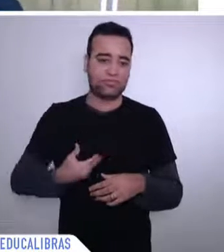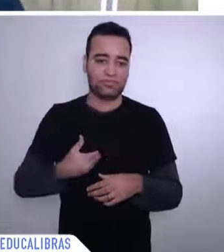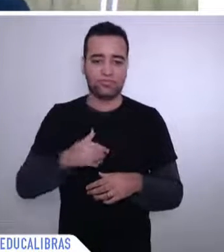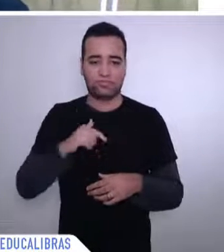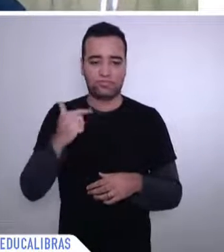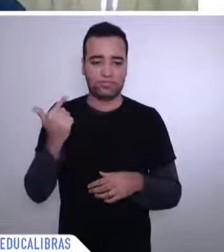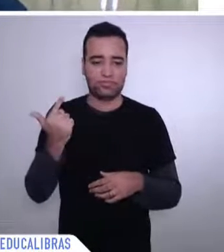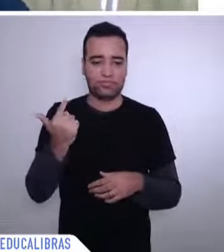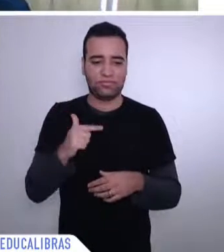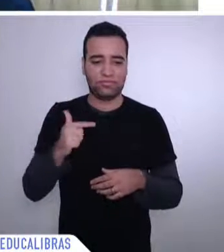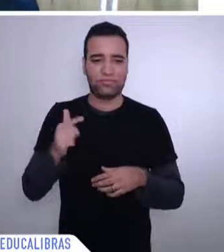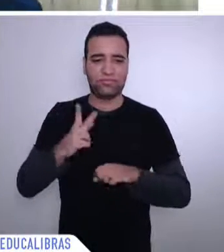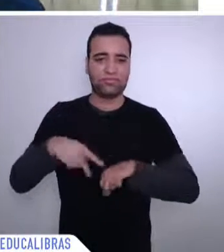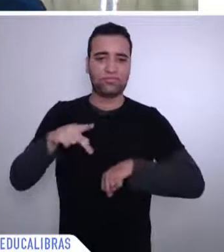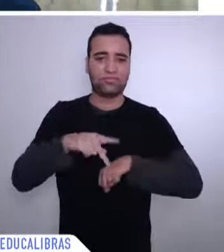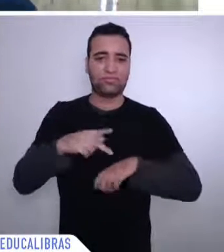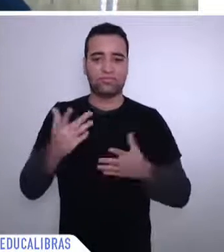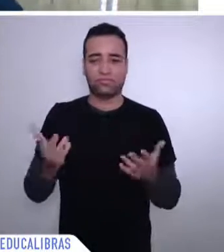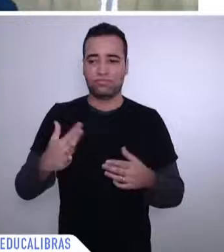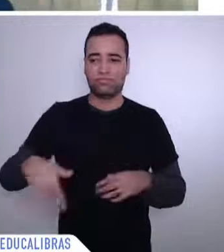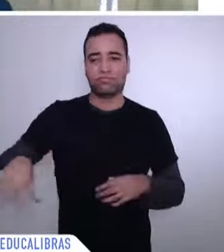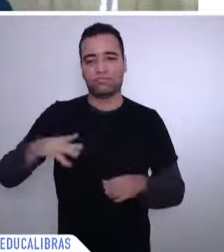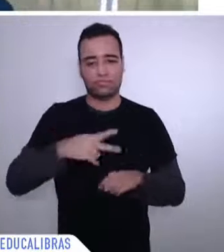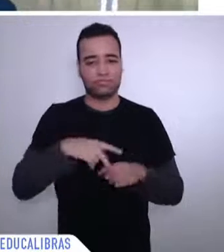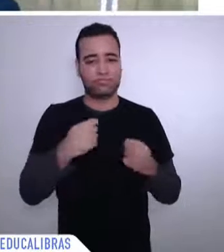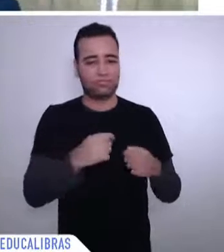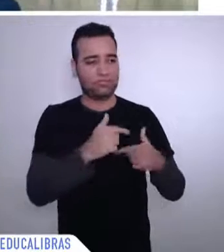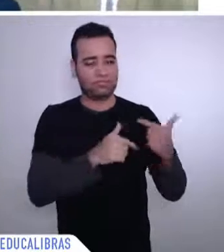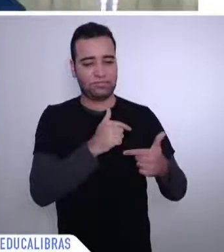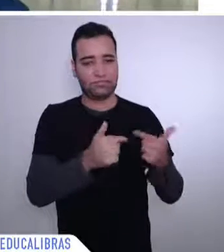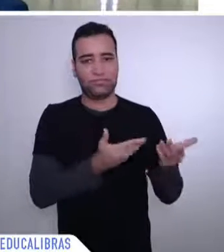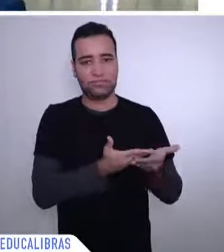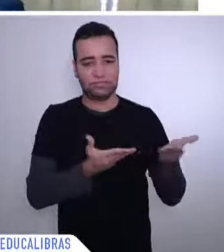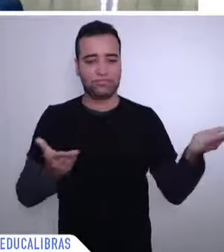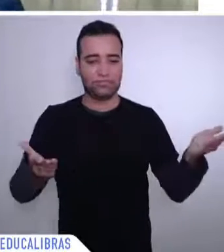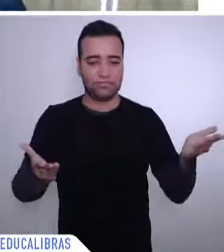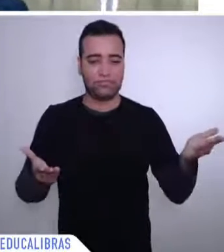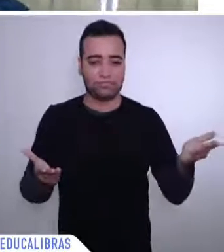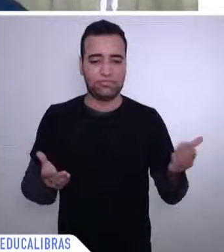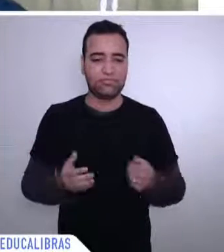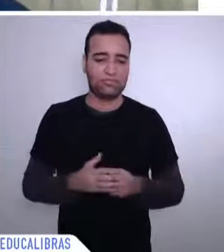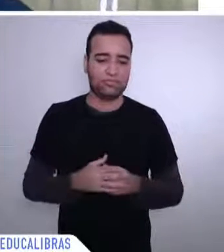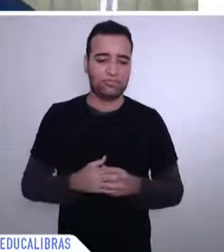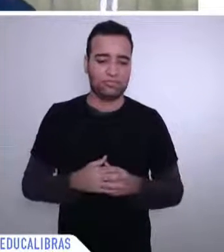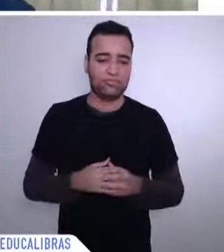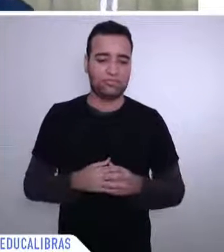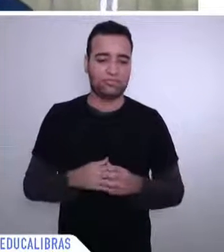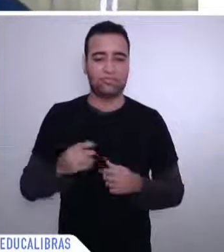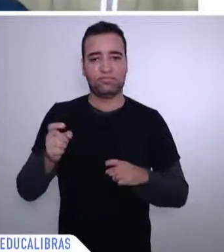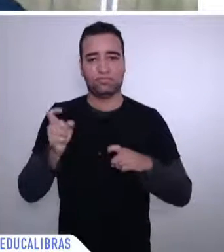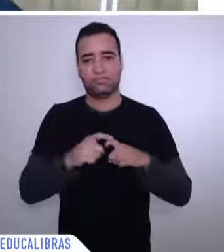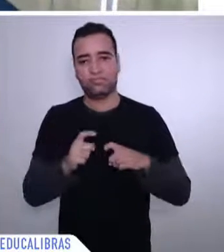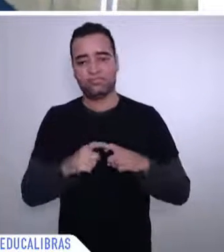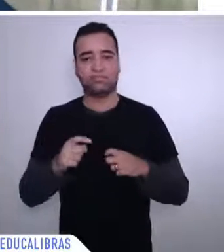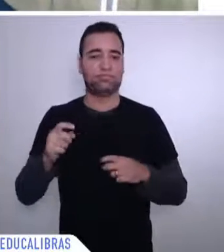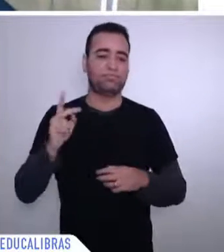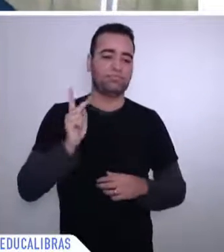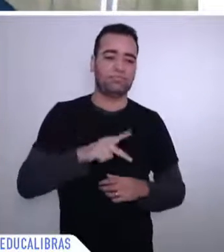without the public worker in a function in which is of a codependence.